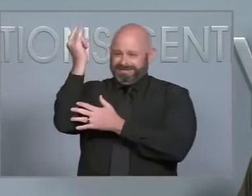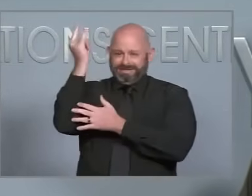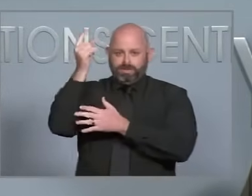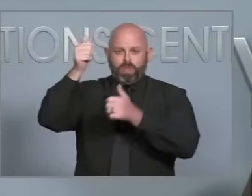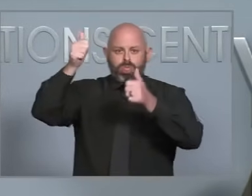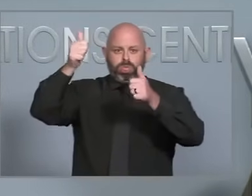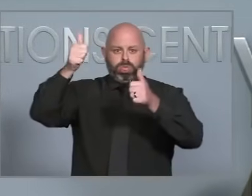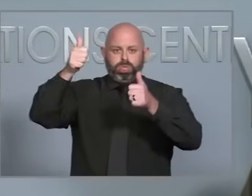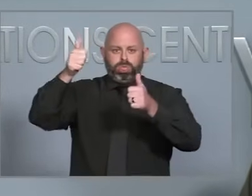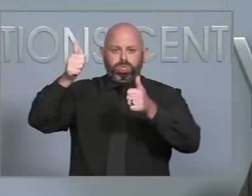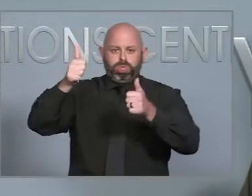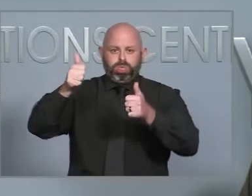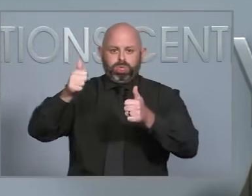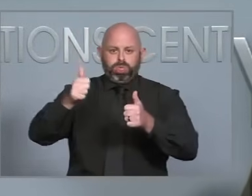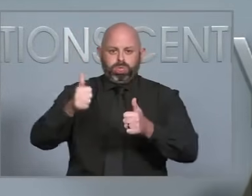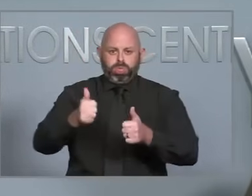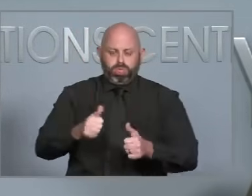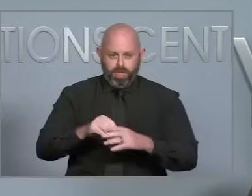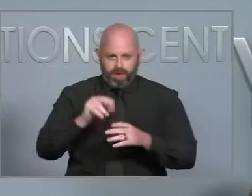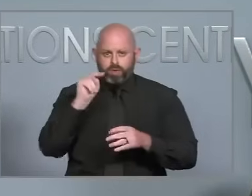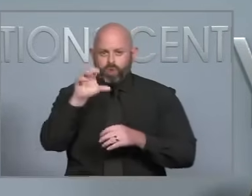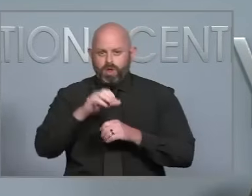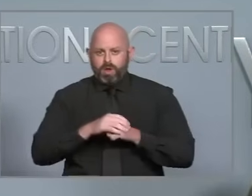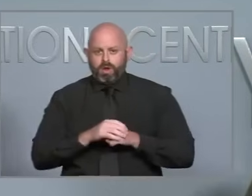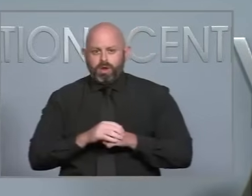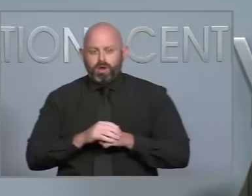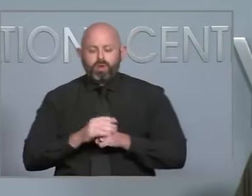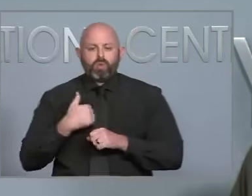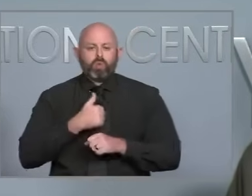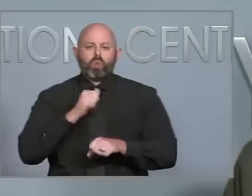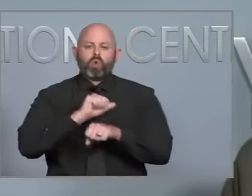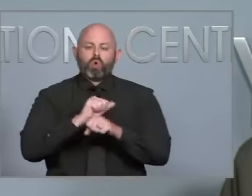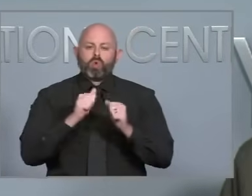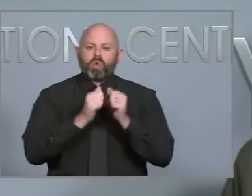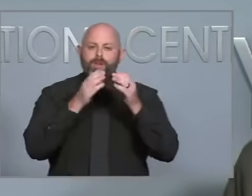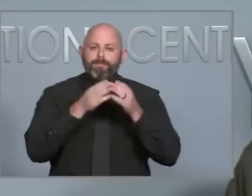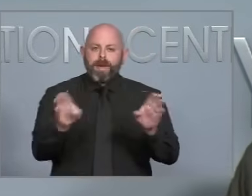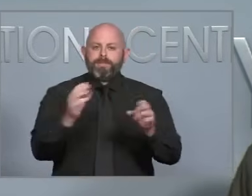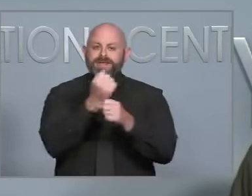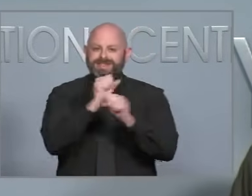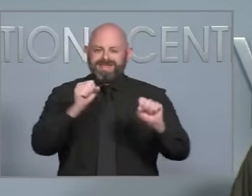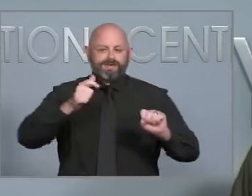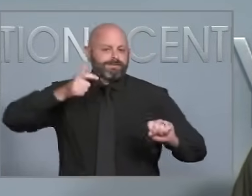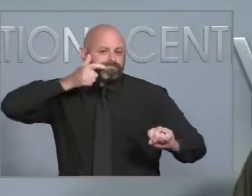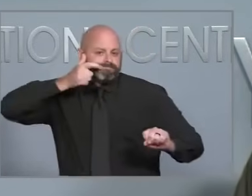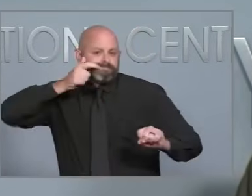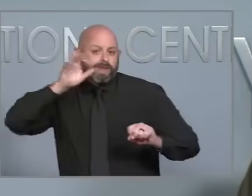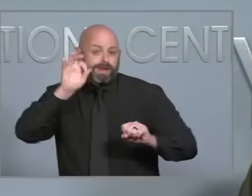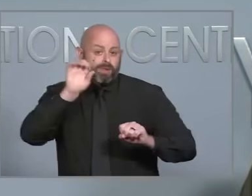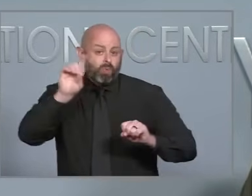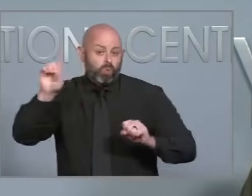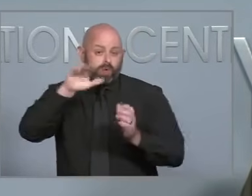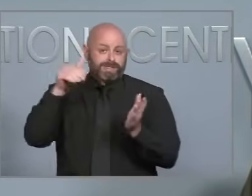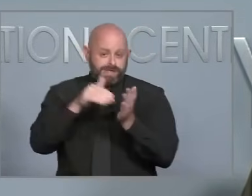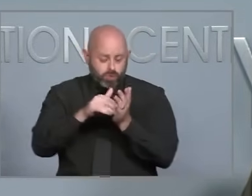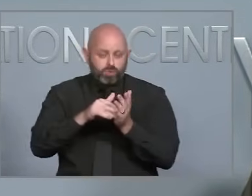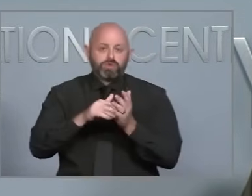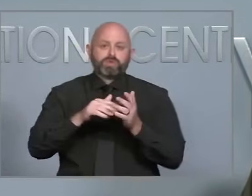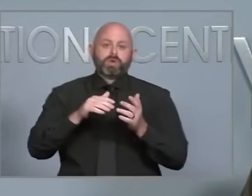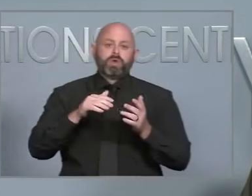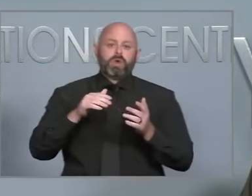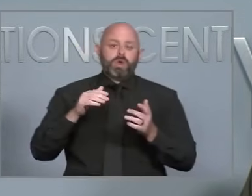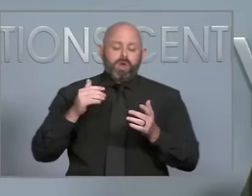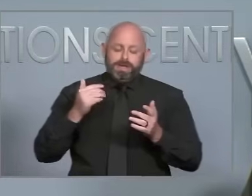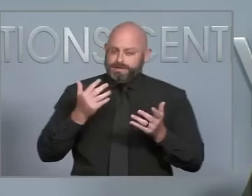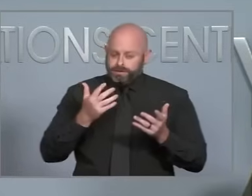we work with our partners in the communications sector, particularly our public safety answering points, our 911 centers, they are beginning to initiate